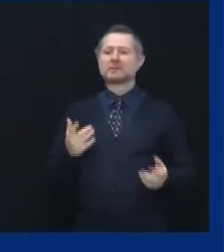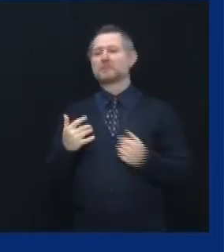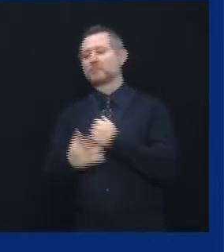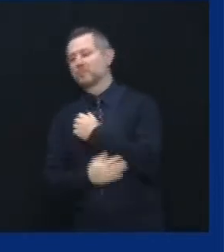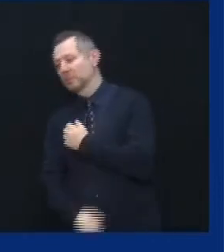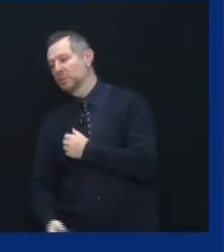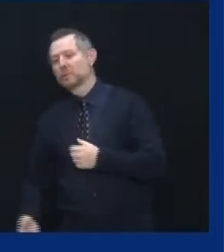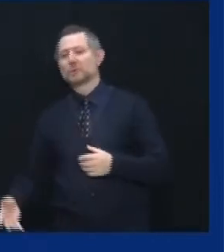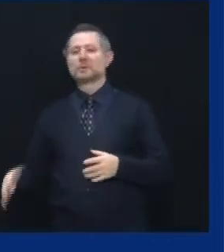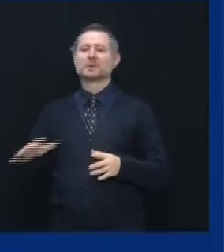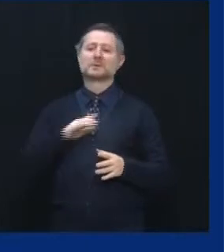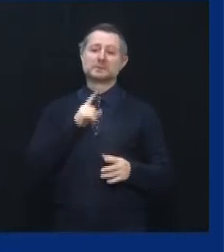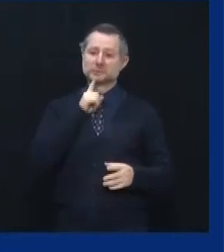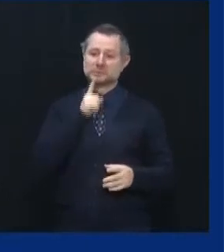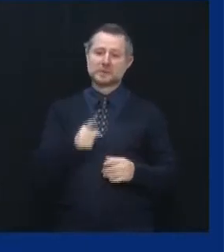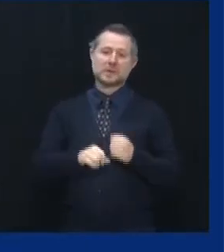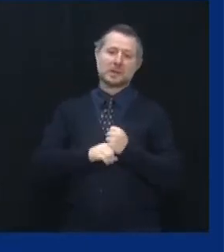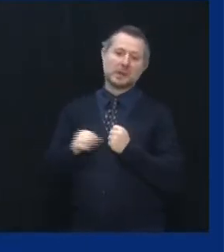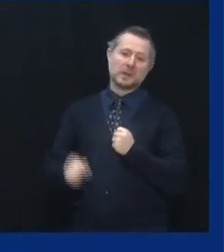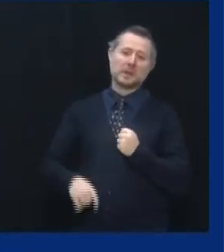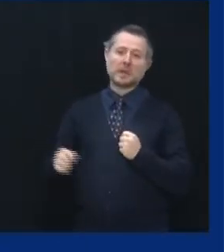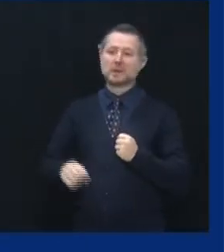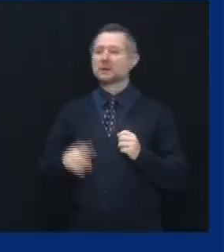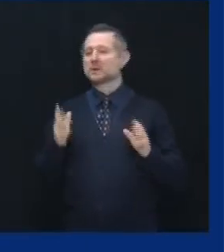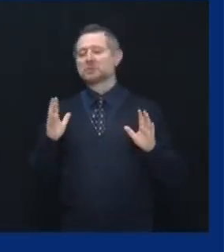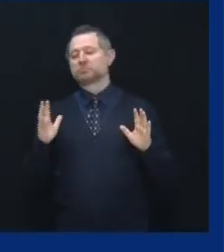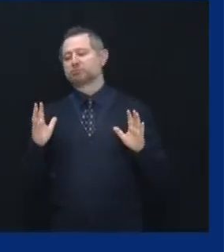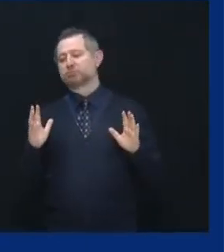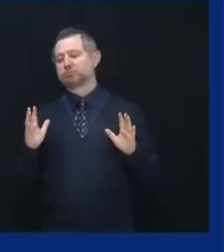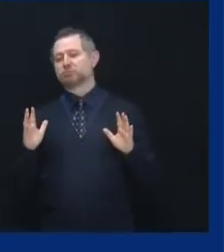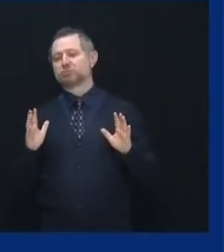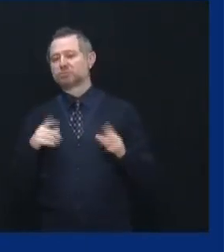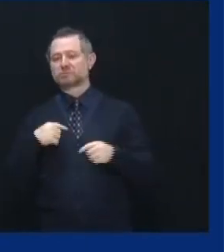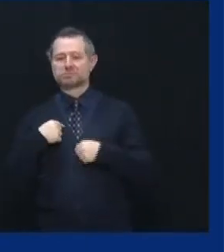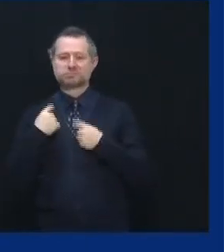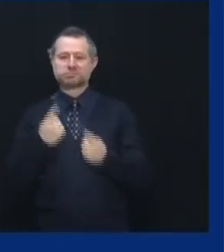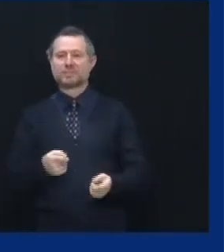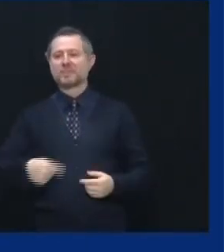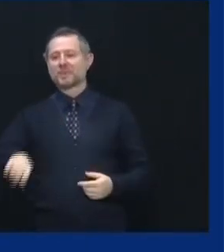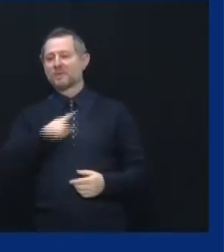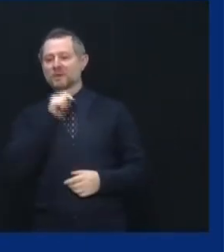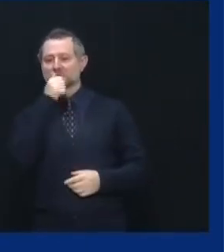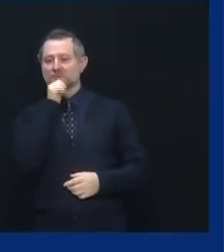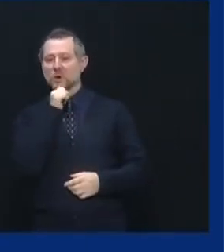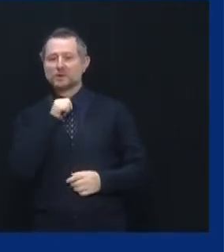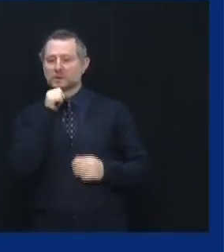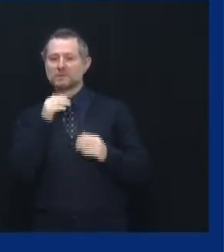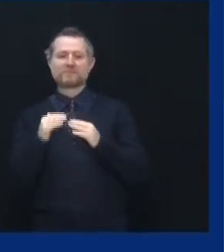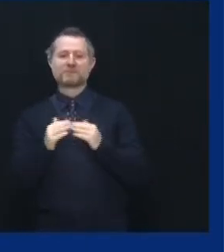It's exaggerated the injustice of the justice system.